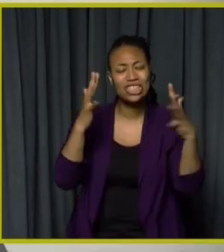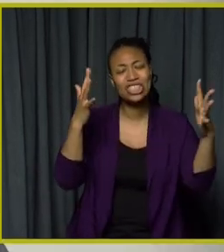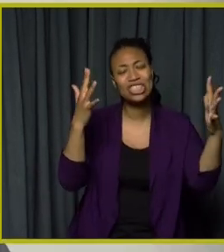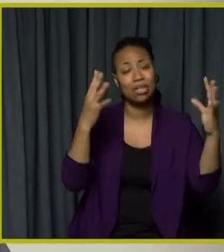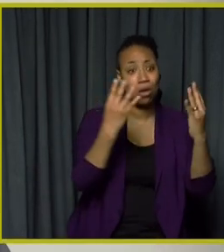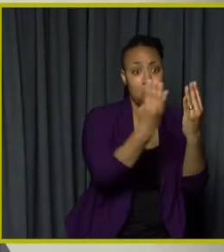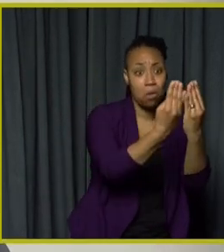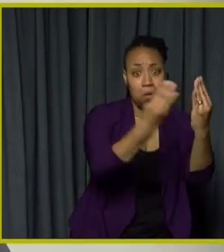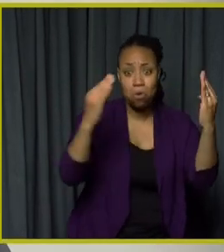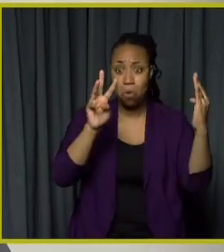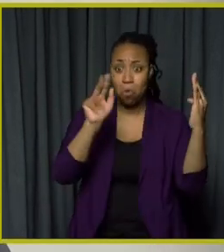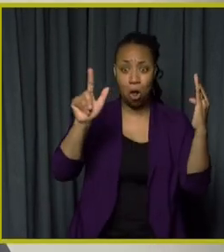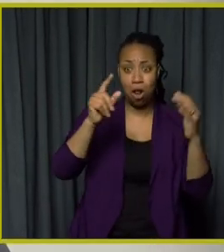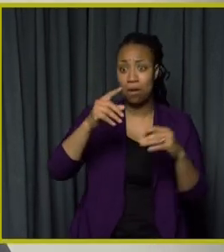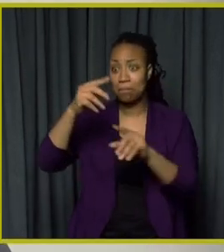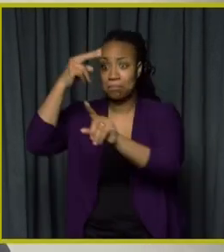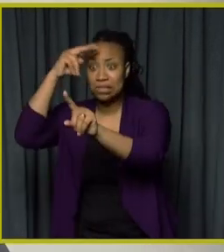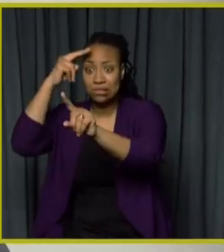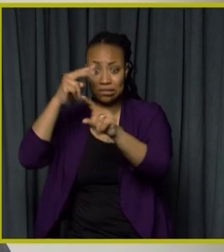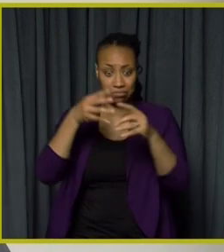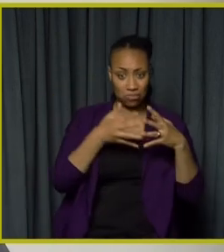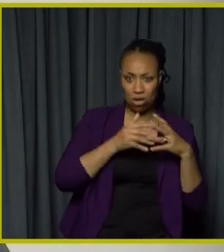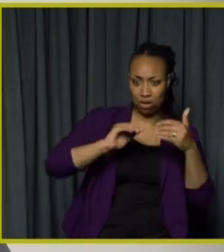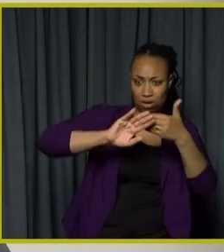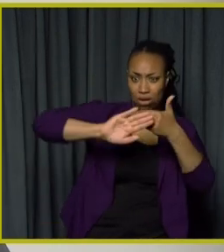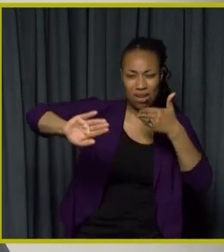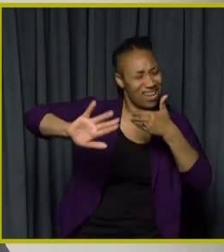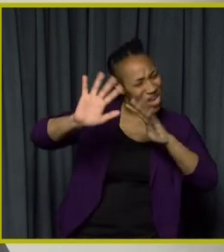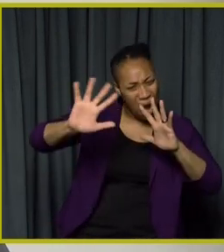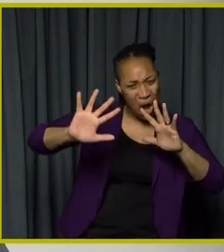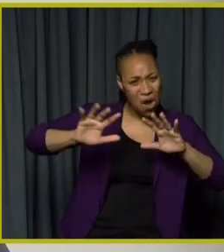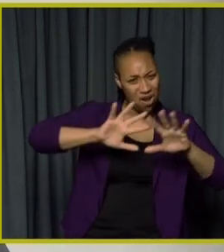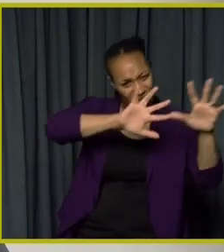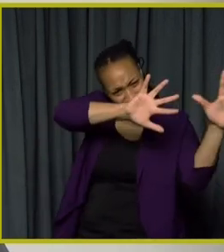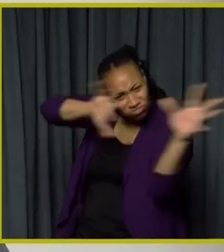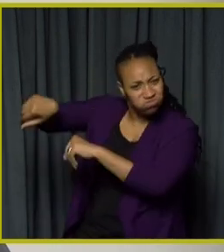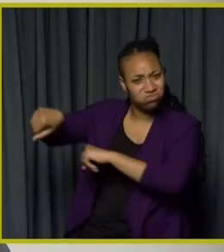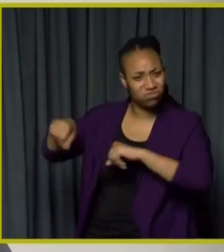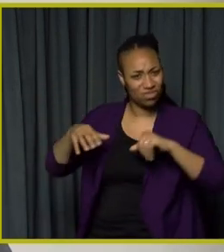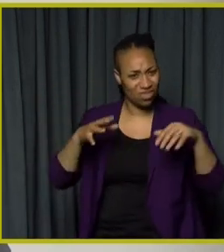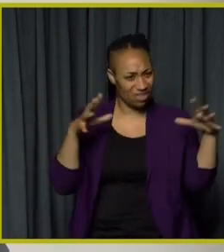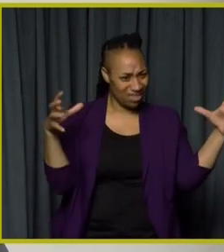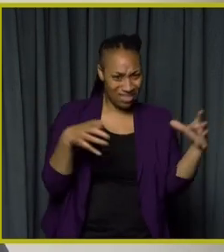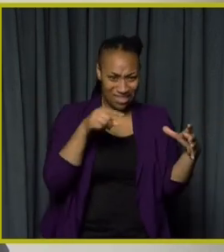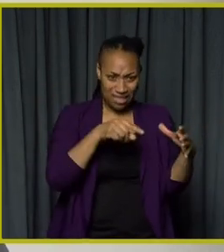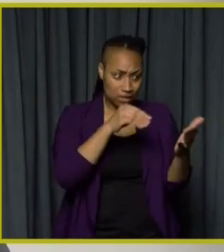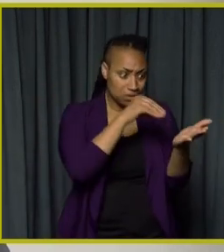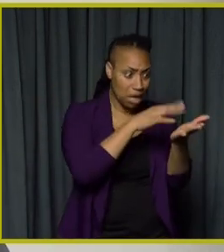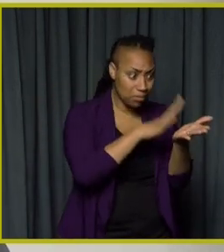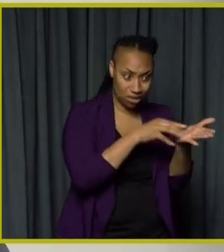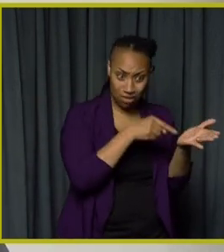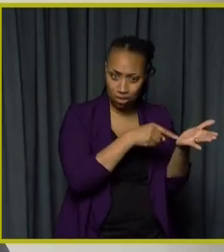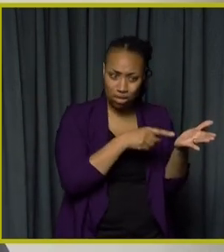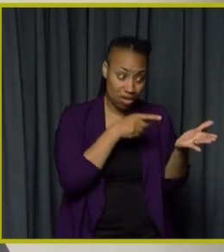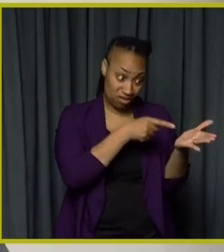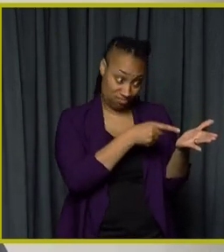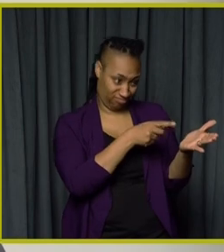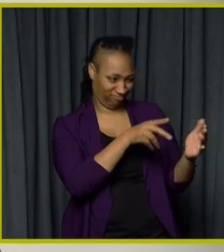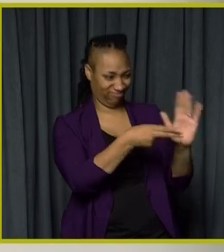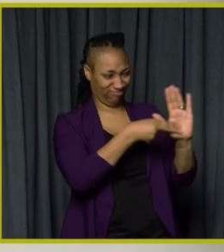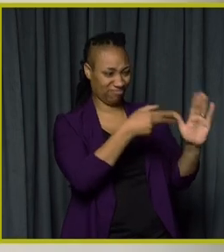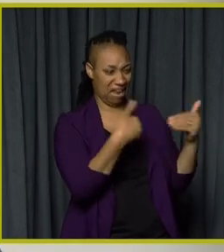I have lived in the U.S. for most of my life as an undocumented immigrant. I have seen countless immigrant